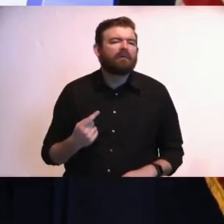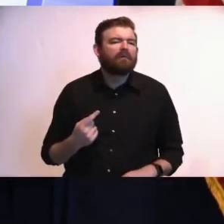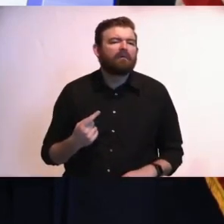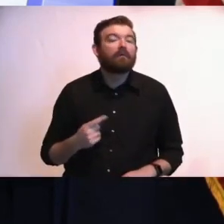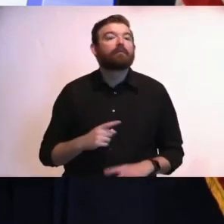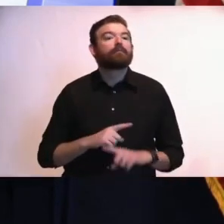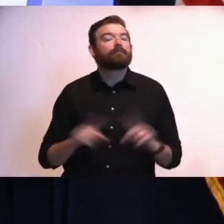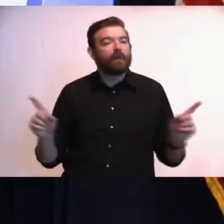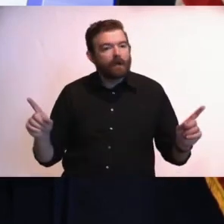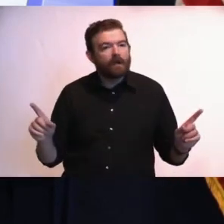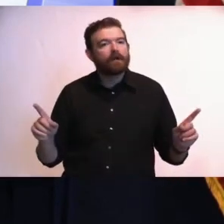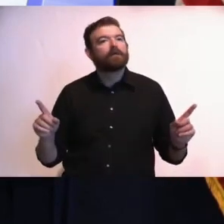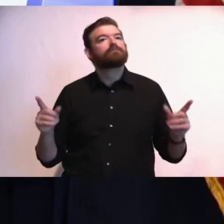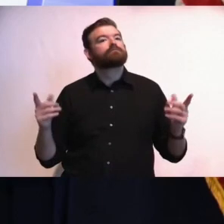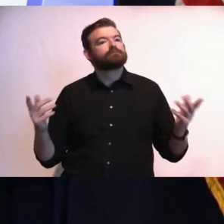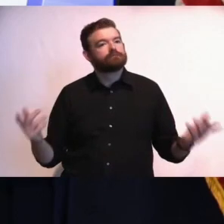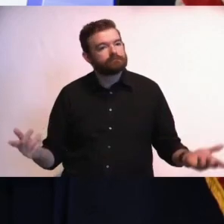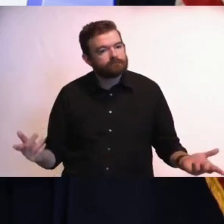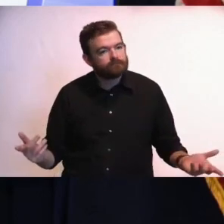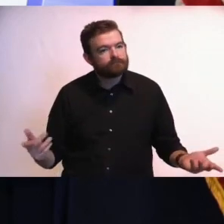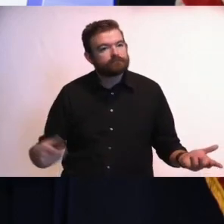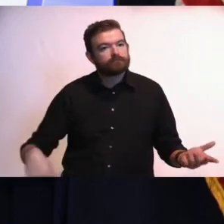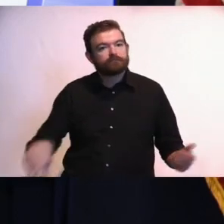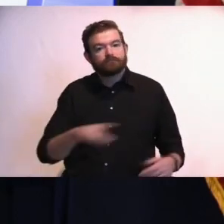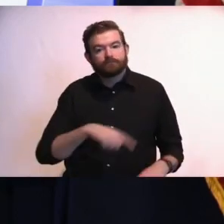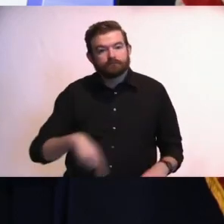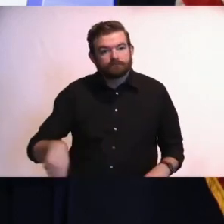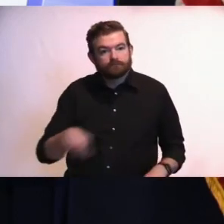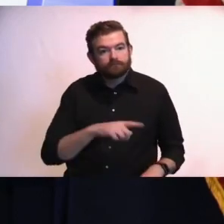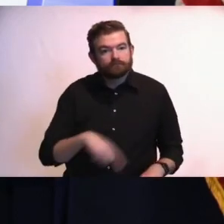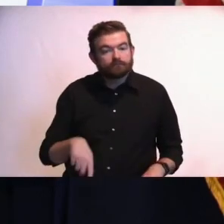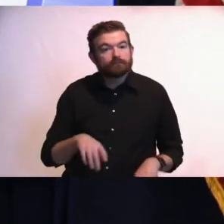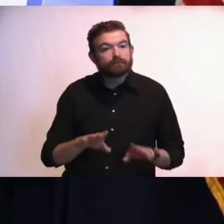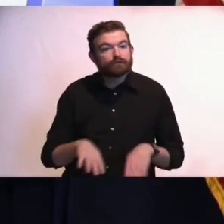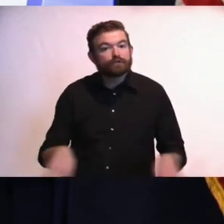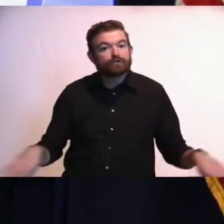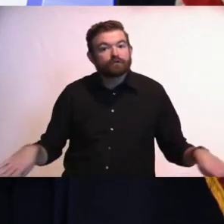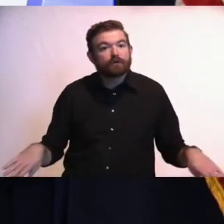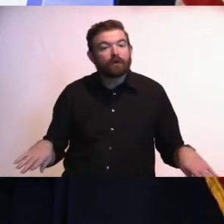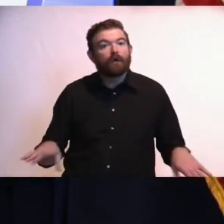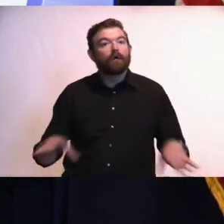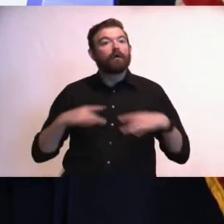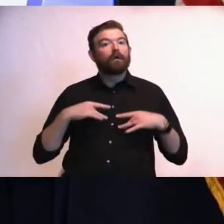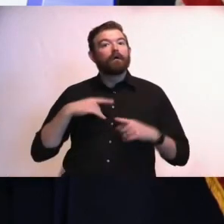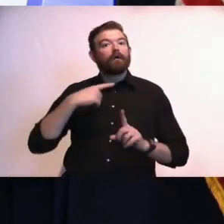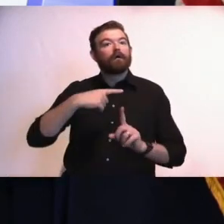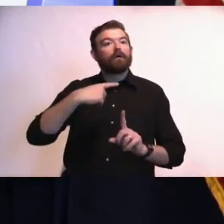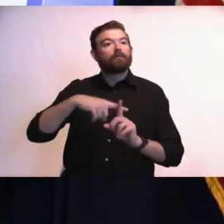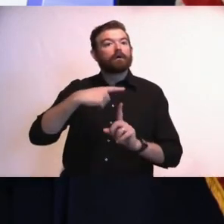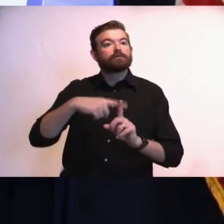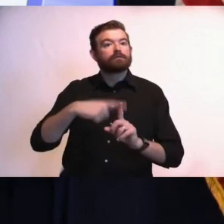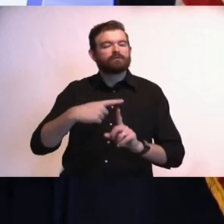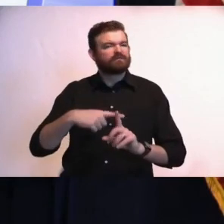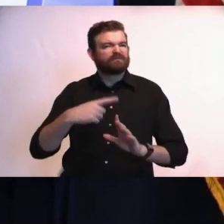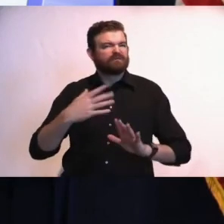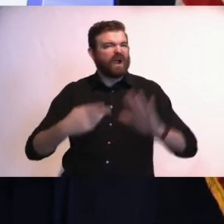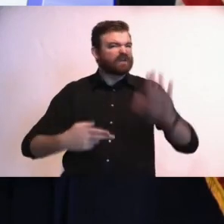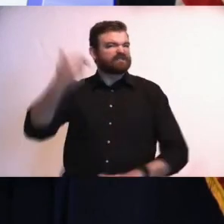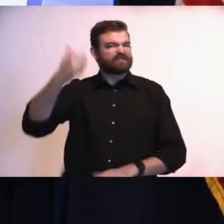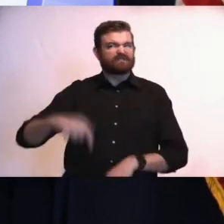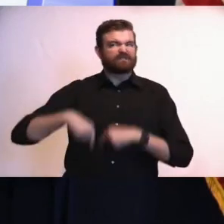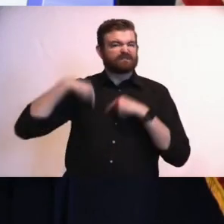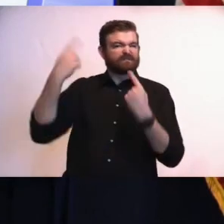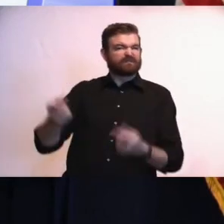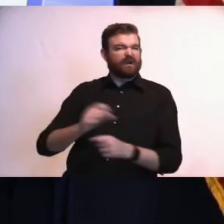hospitals with confirmed COVID is currently at the highest level since the pandemic began. And sadly,